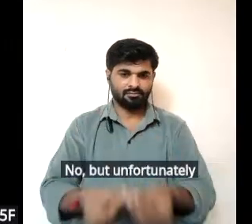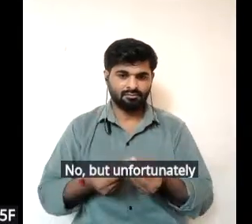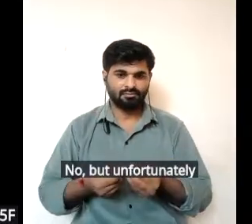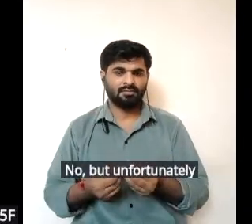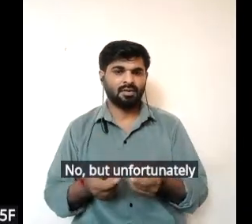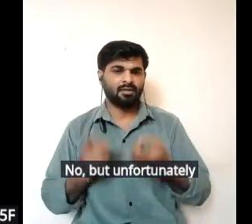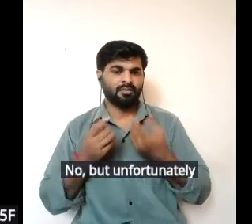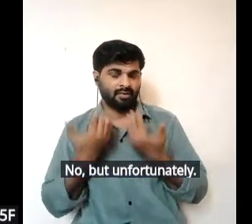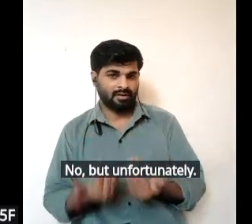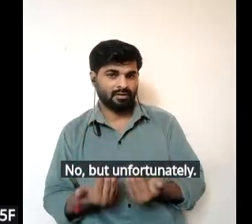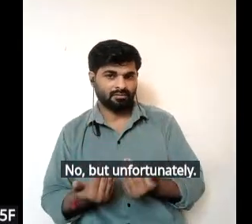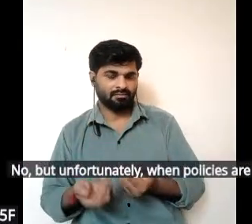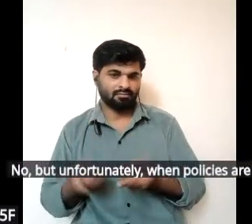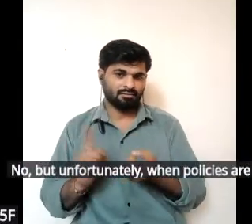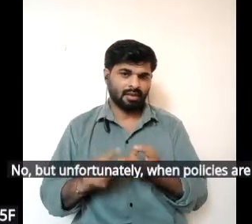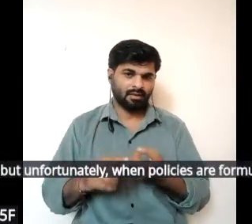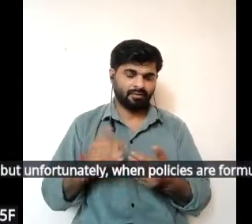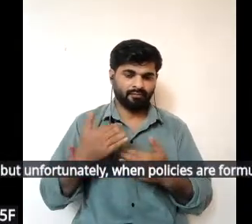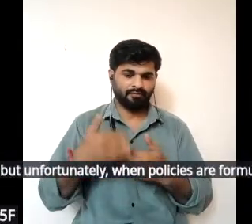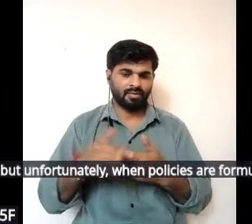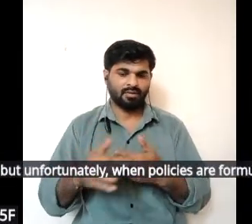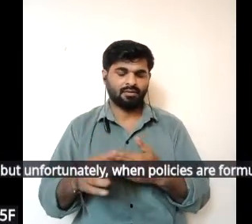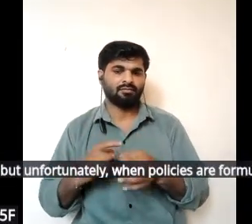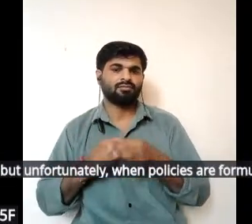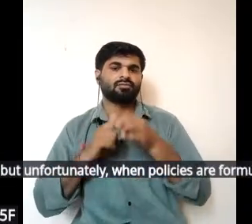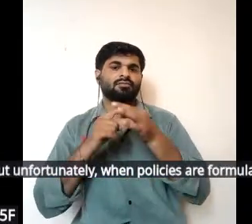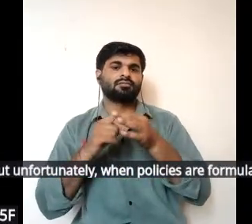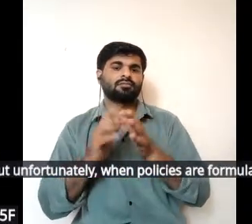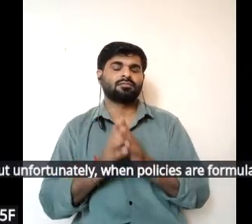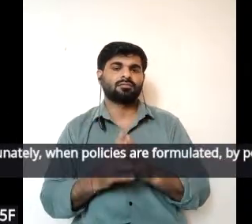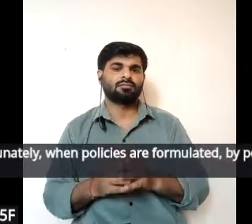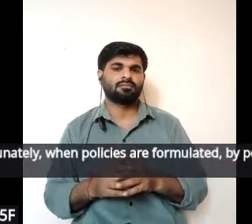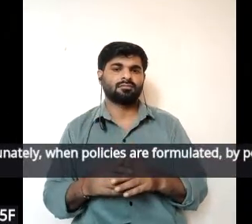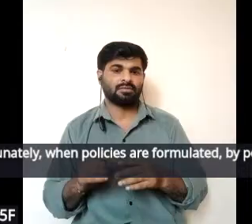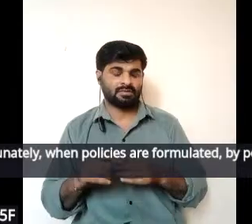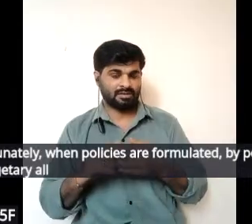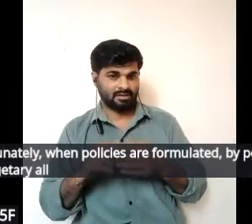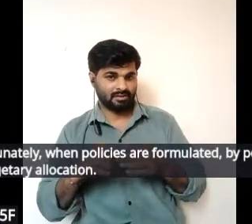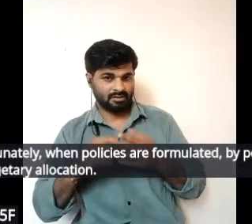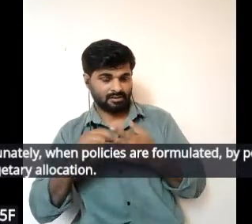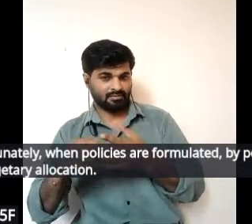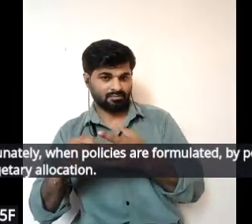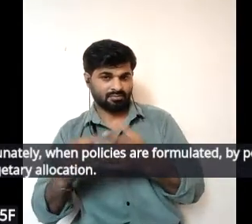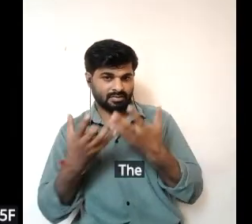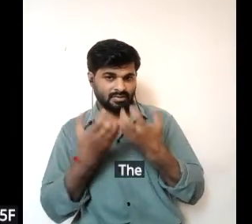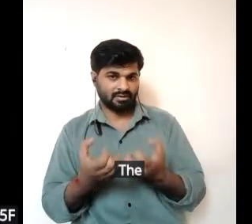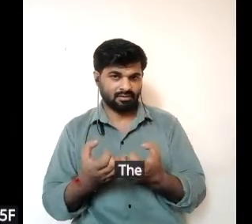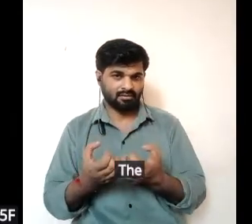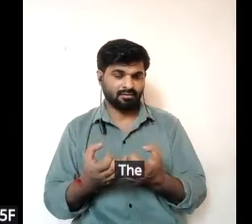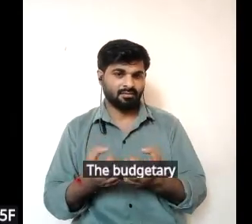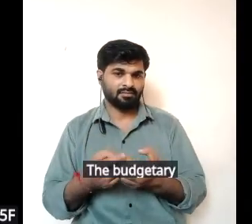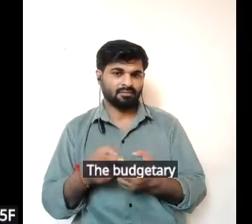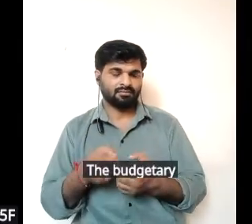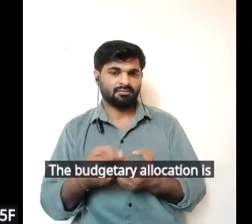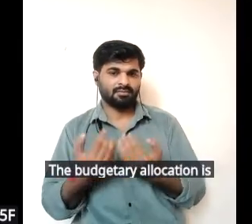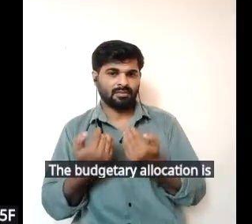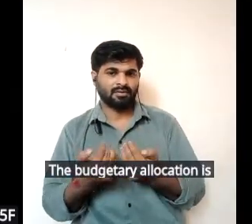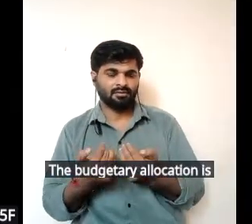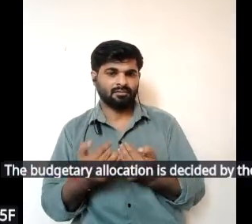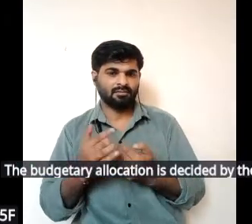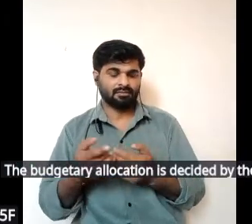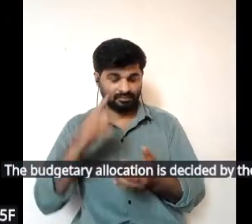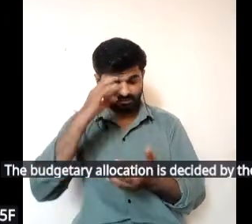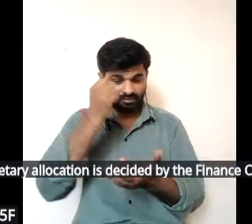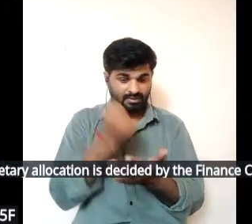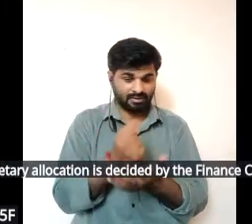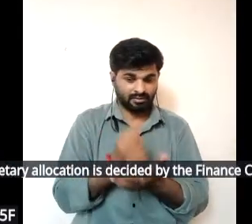unfortunately, when policies are formulated, by policy I especially mean the budgetary allocation. The budgetary allocation is decided by the Finance